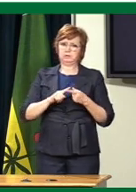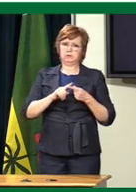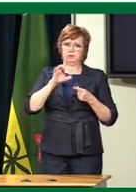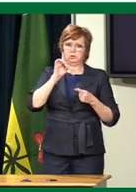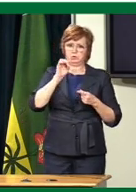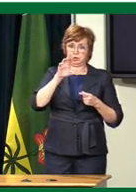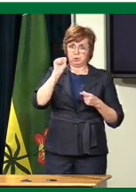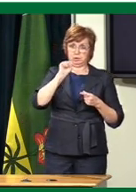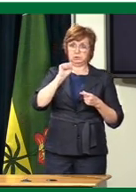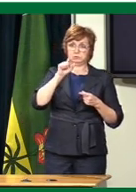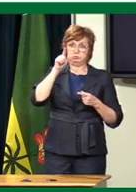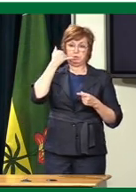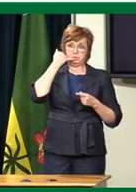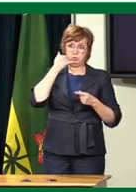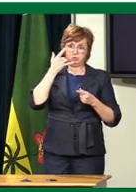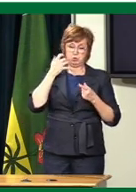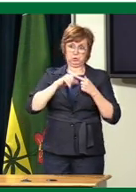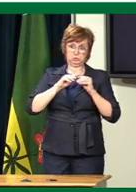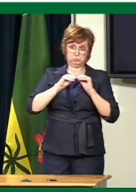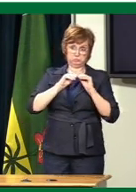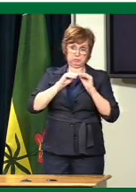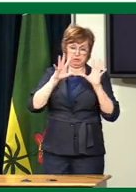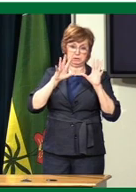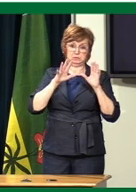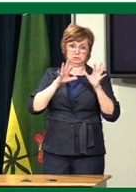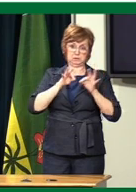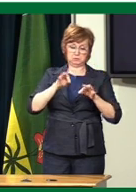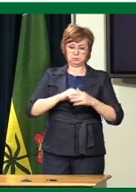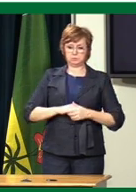is on the line, and I would just ask if Dr. Shahab had anything to add.